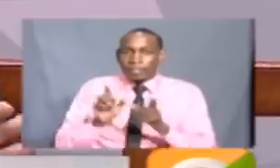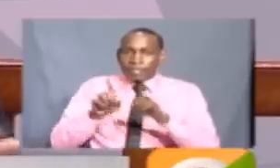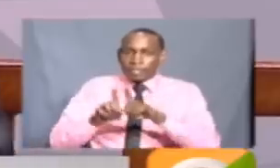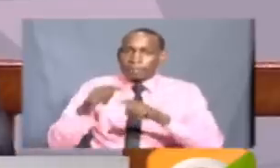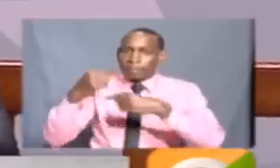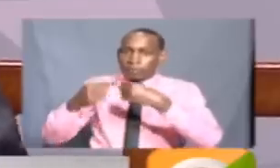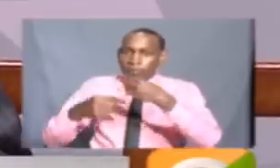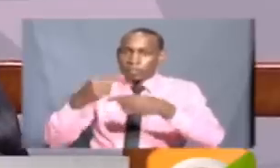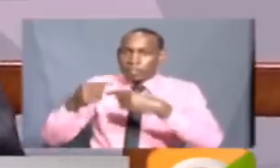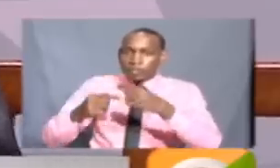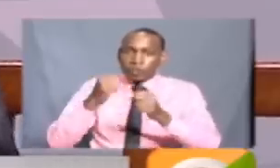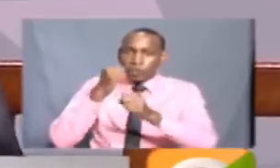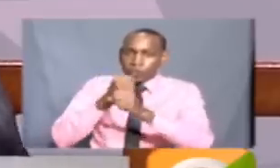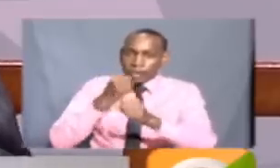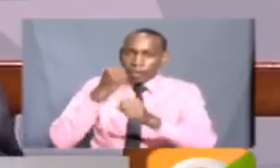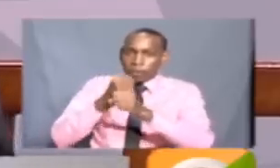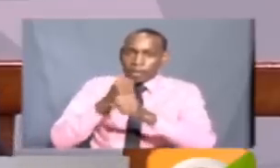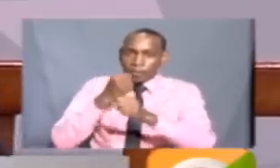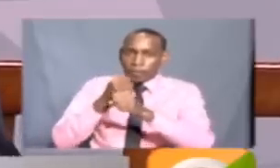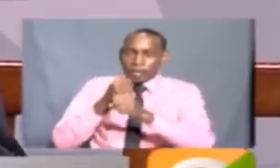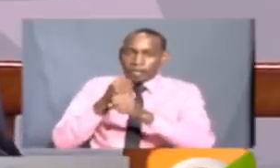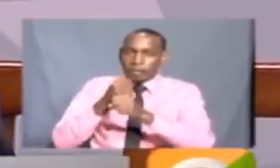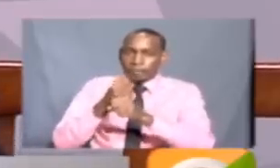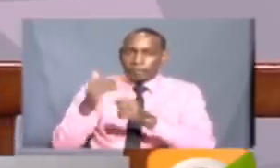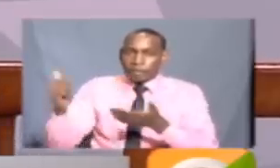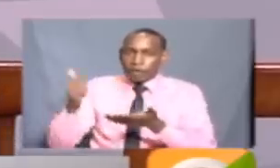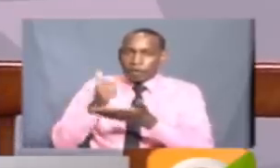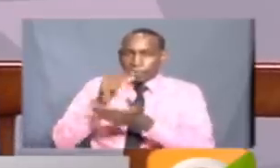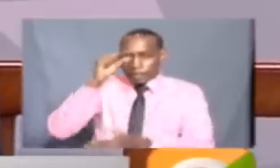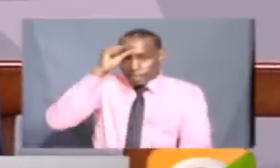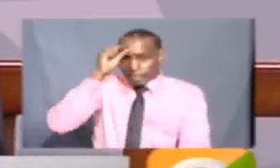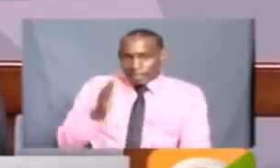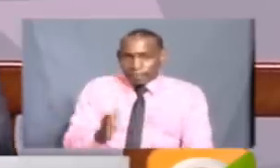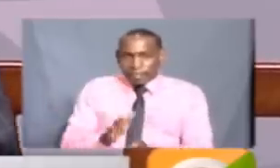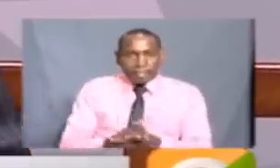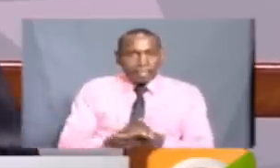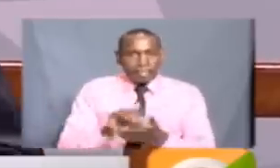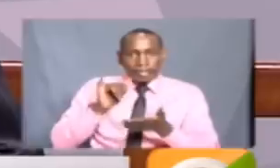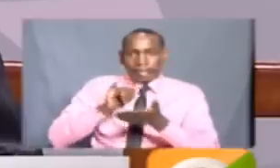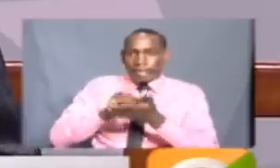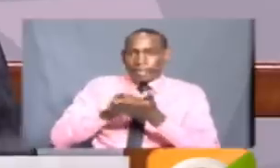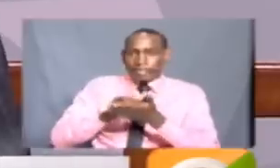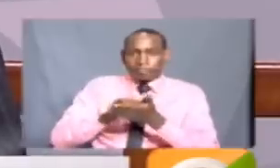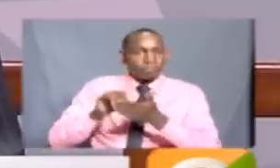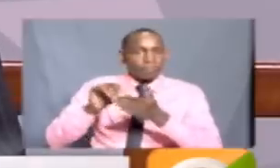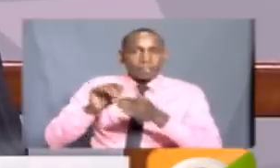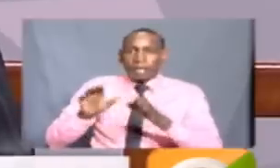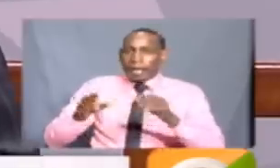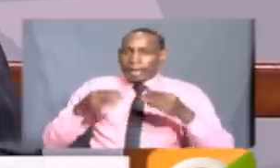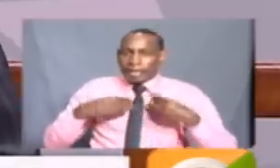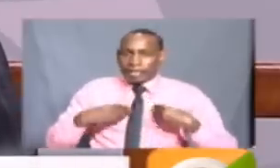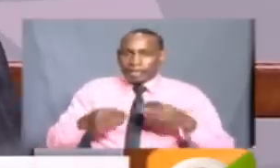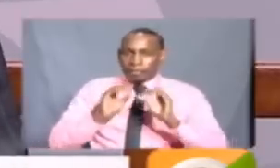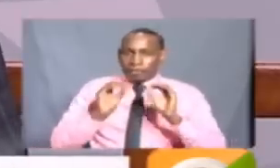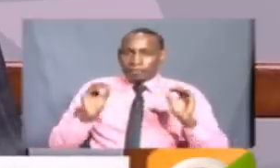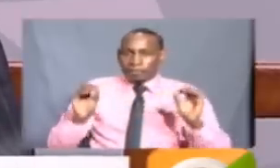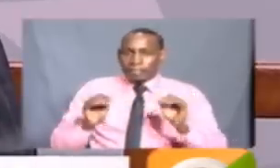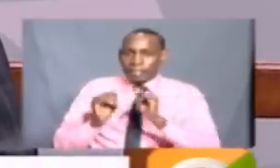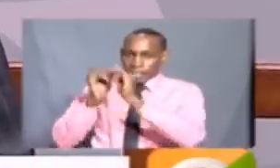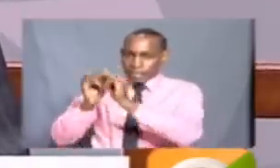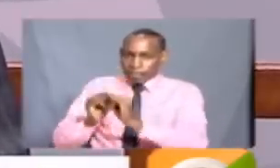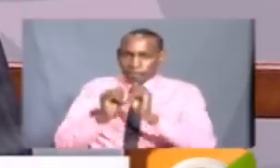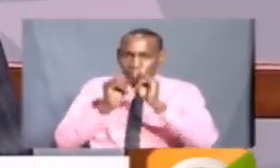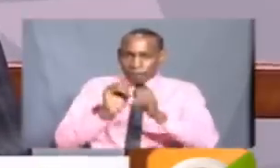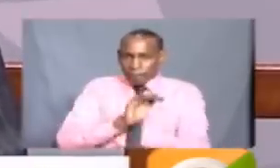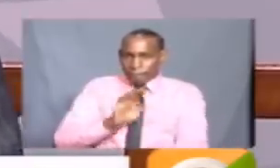to discharge the functions of the office of a governor. Yeah. That is completely unacceptable. That's a travesty. These individuals